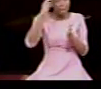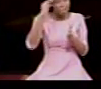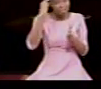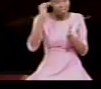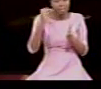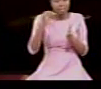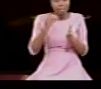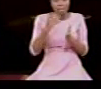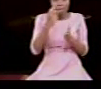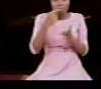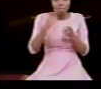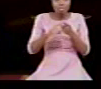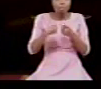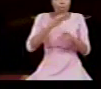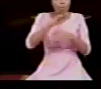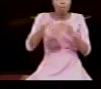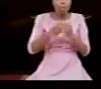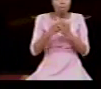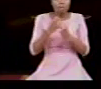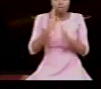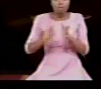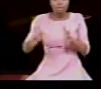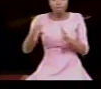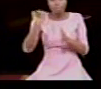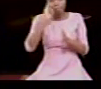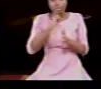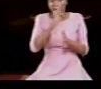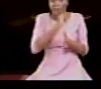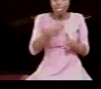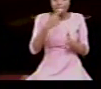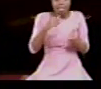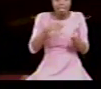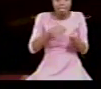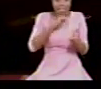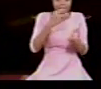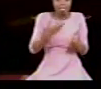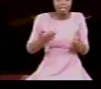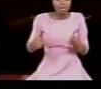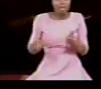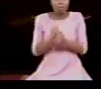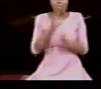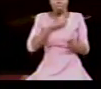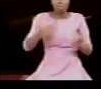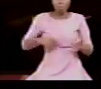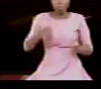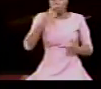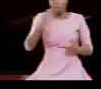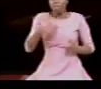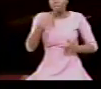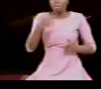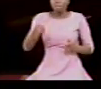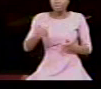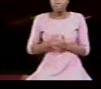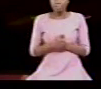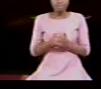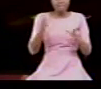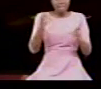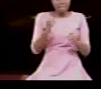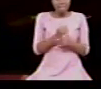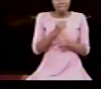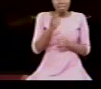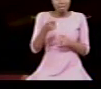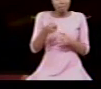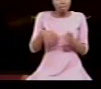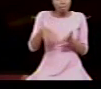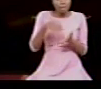spake unto all the congregation of the children of Israel, saying, this is the thing which the Lord commanded, saying, take ye from